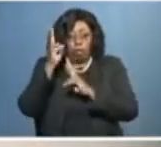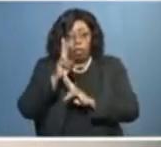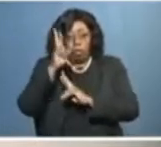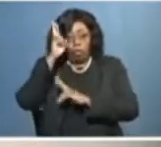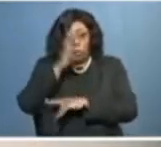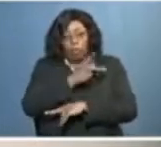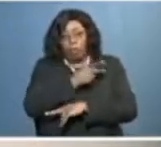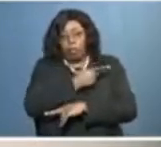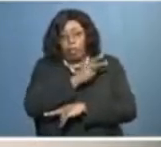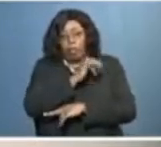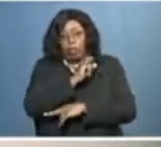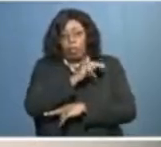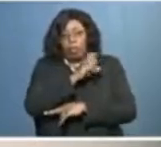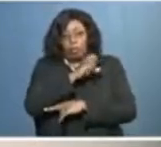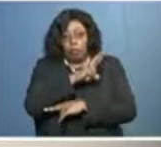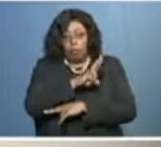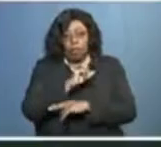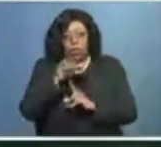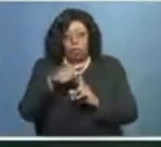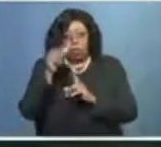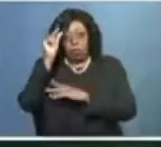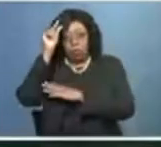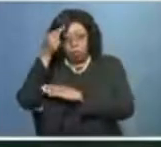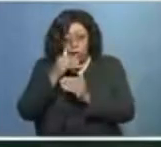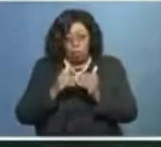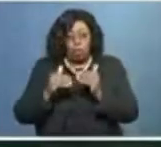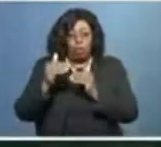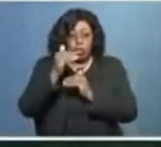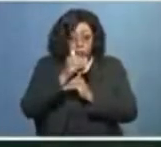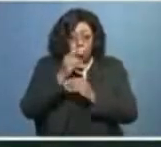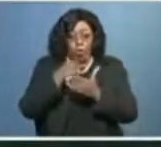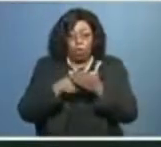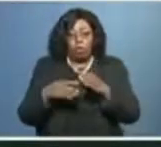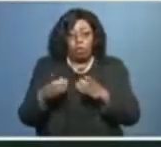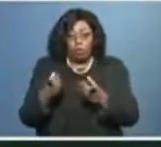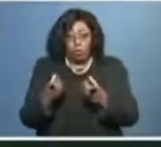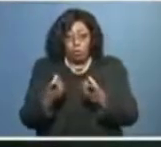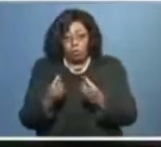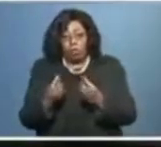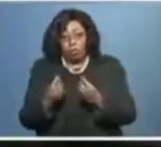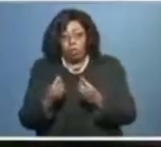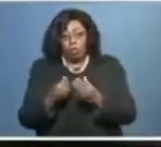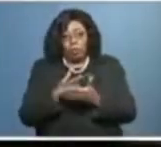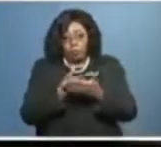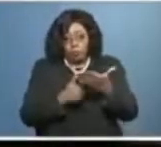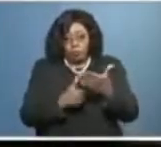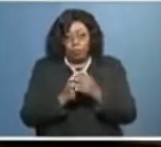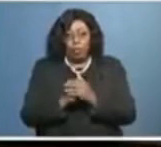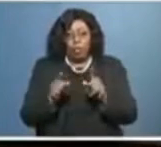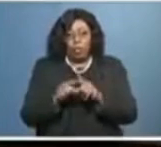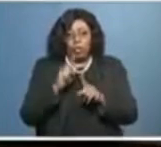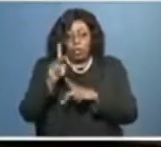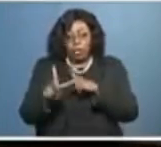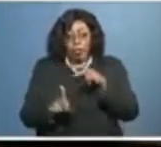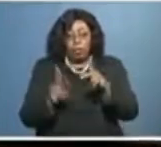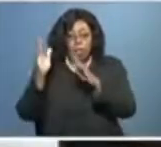Ryan Pinder, is not only boasting of the government achieving all it set out to do in its initial parliamentary agenda, but adds the public